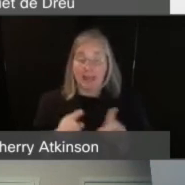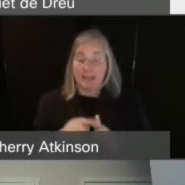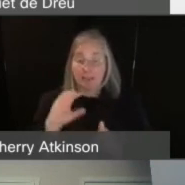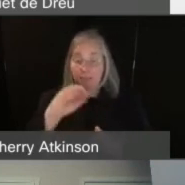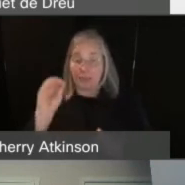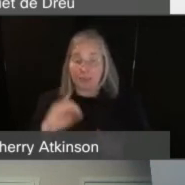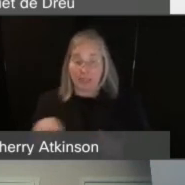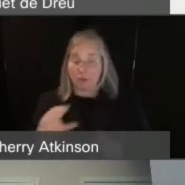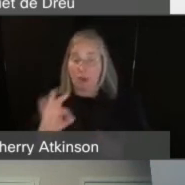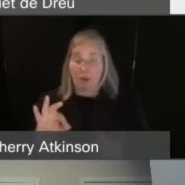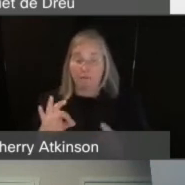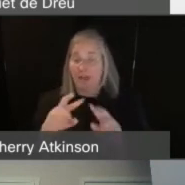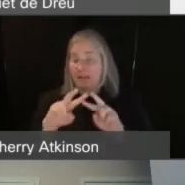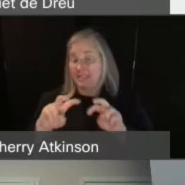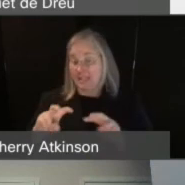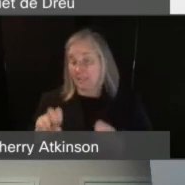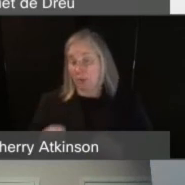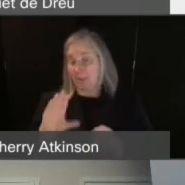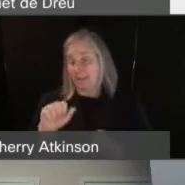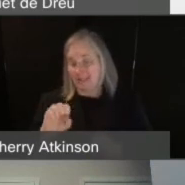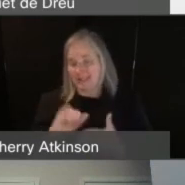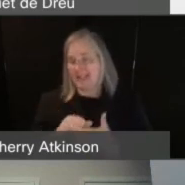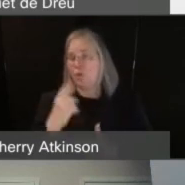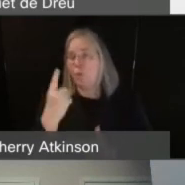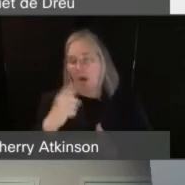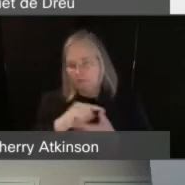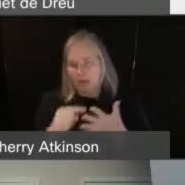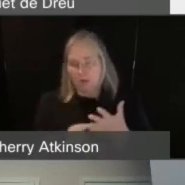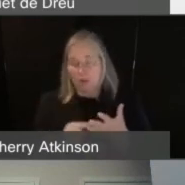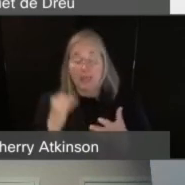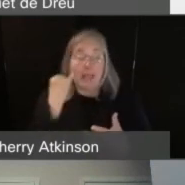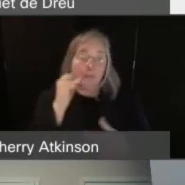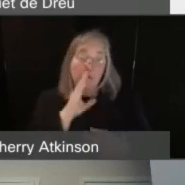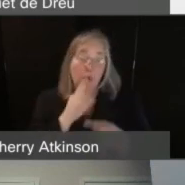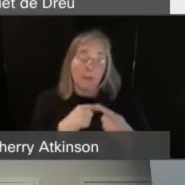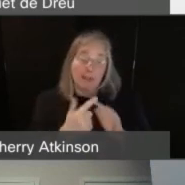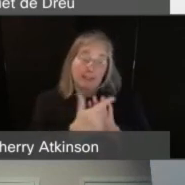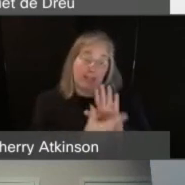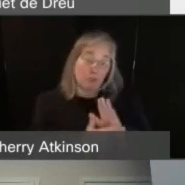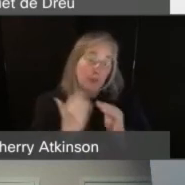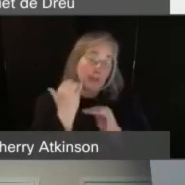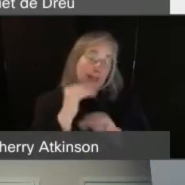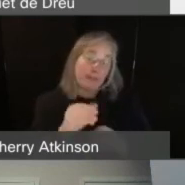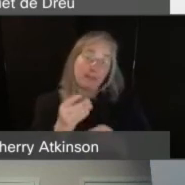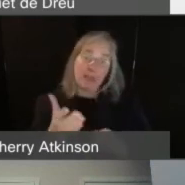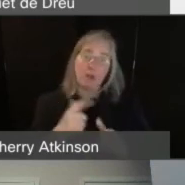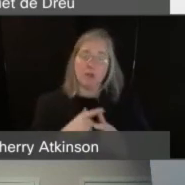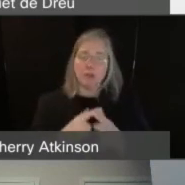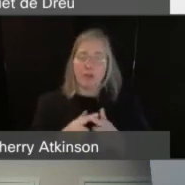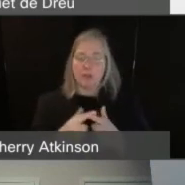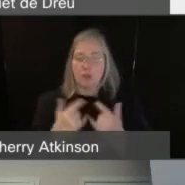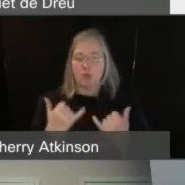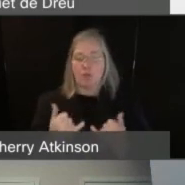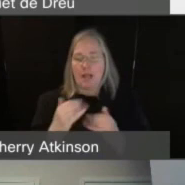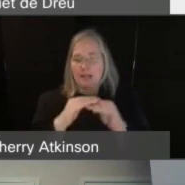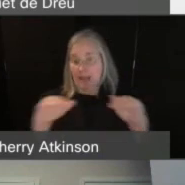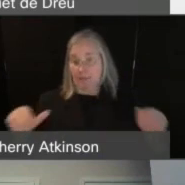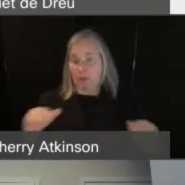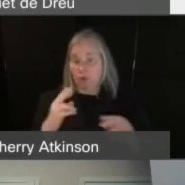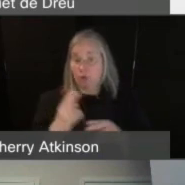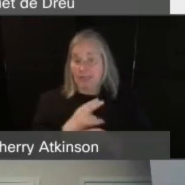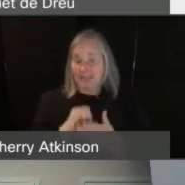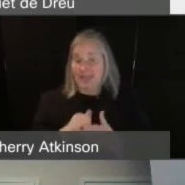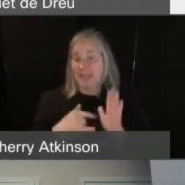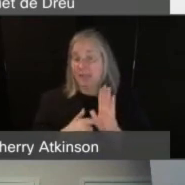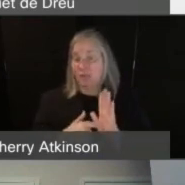is one of them. If we talk about statutory limit there, then the current level using that indicator, we're